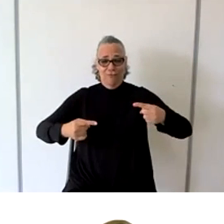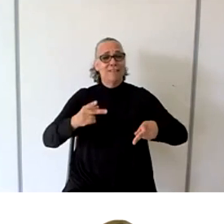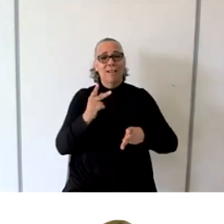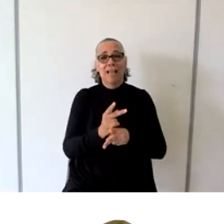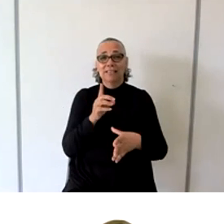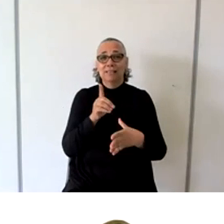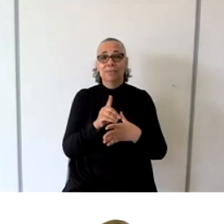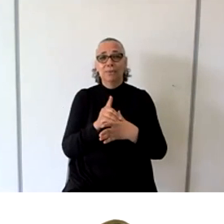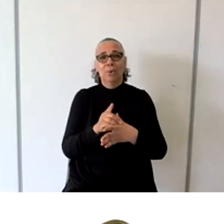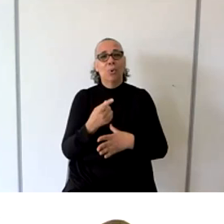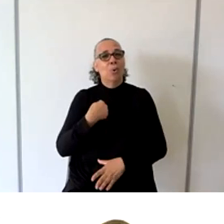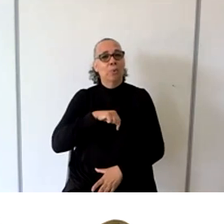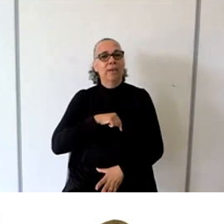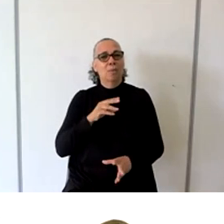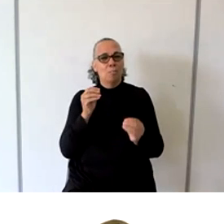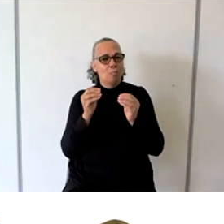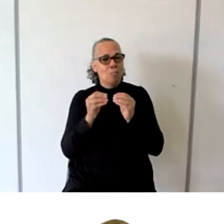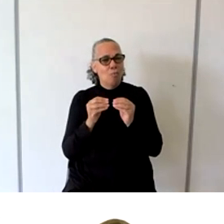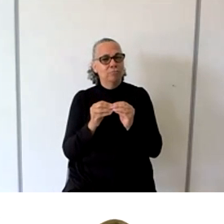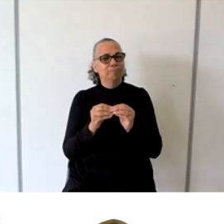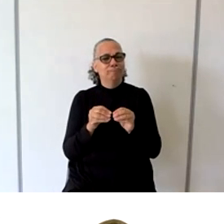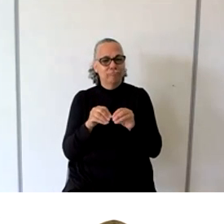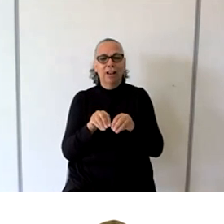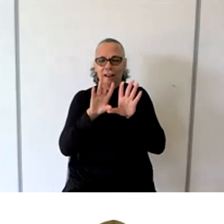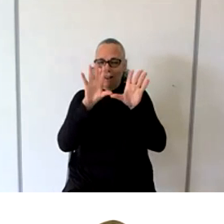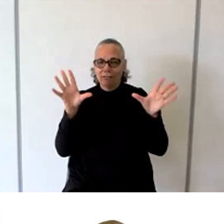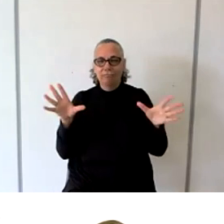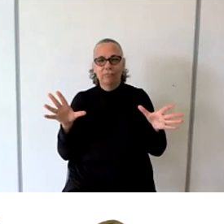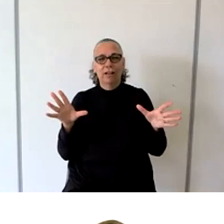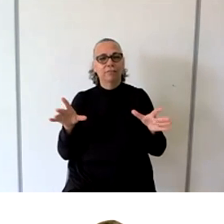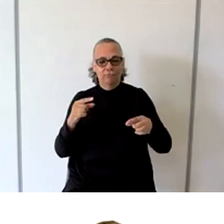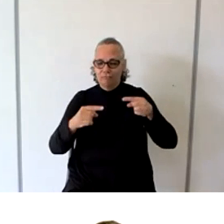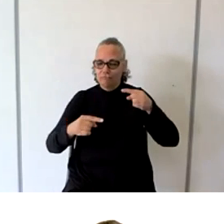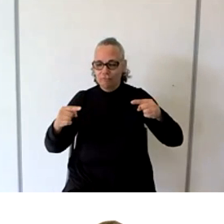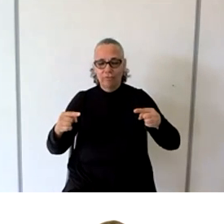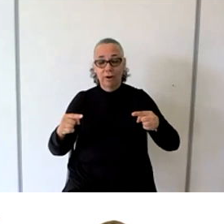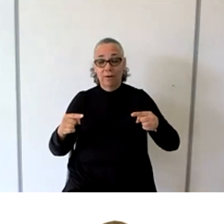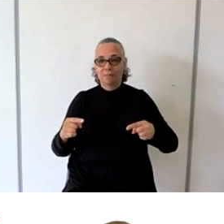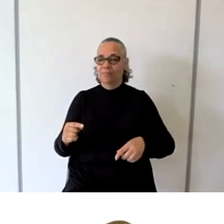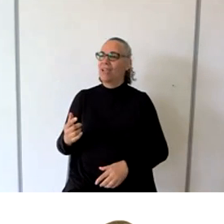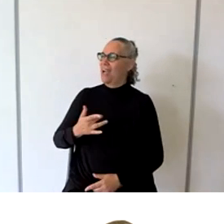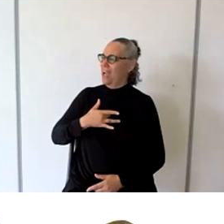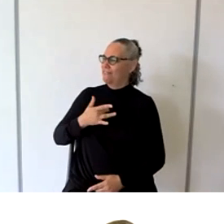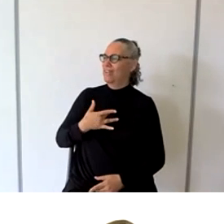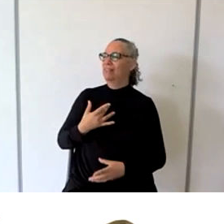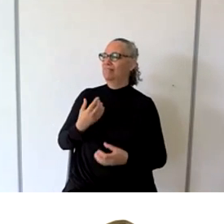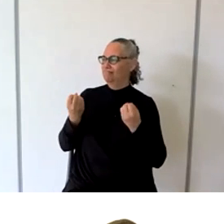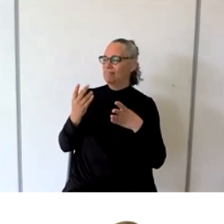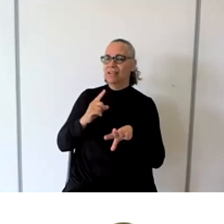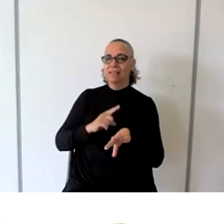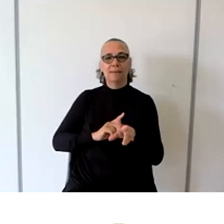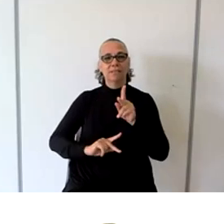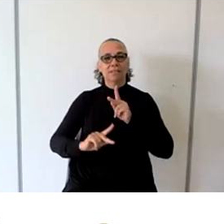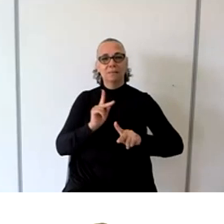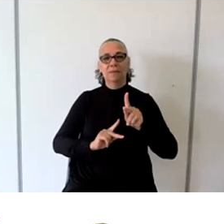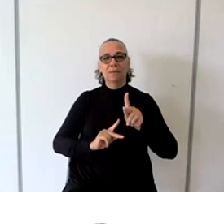that we can kind of get a more diverse look at it. Yeah. And I feel like a lot of the times, you know, people, it's